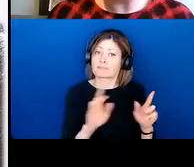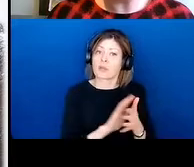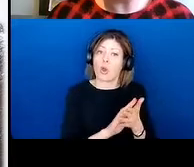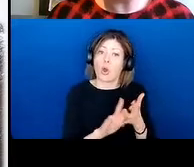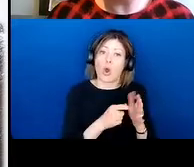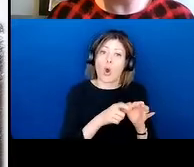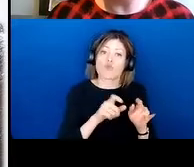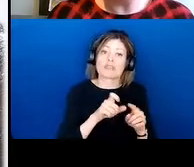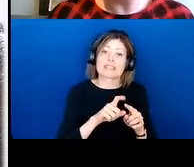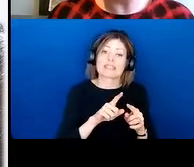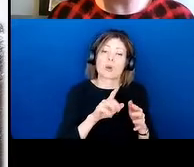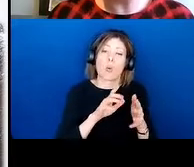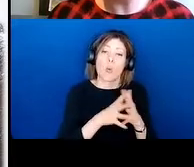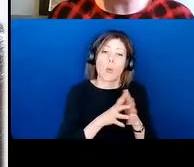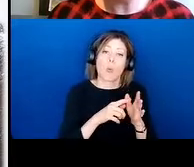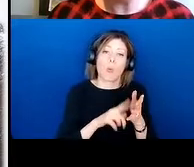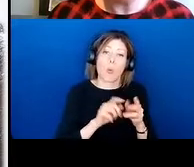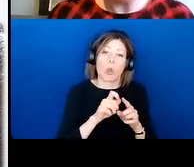out of a cursed hill.